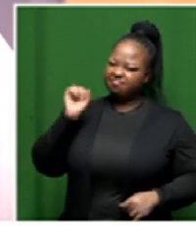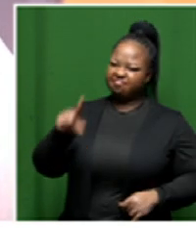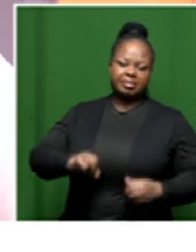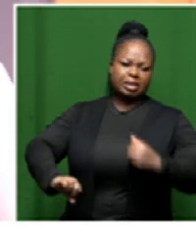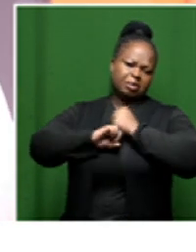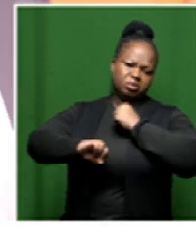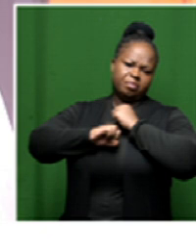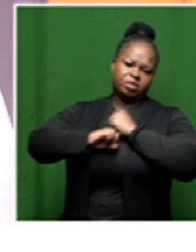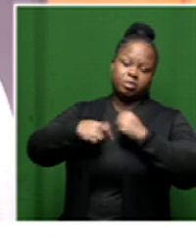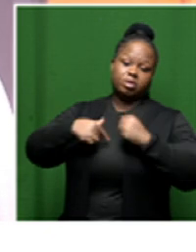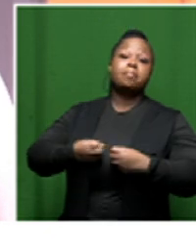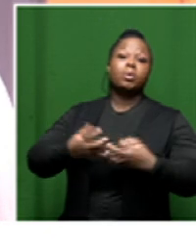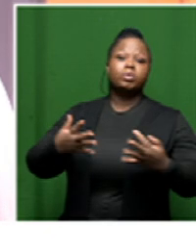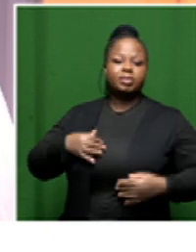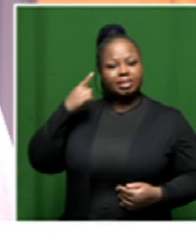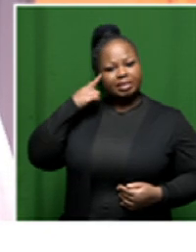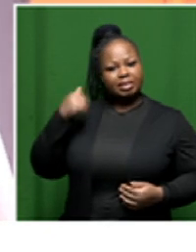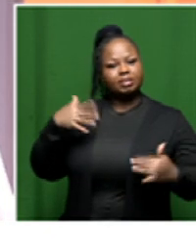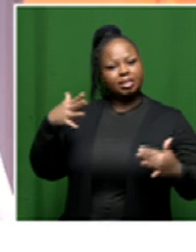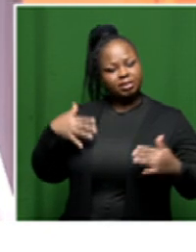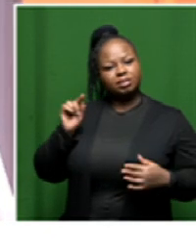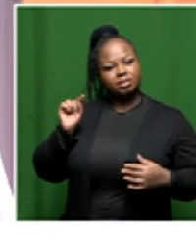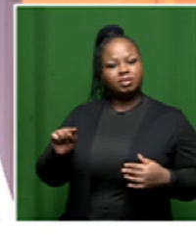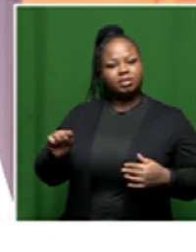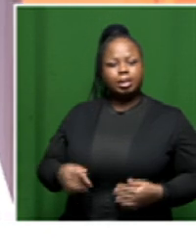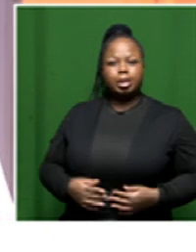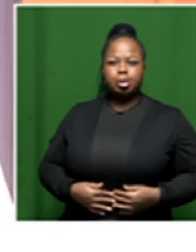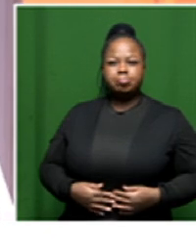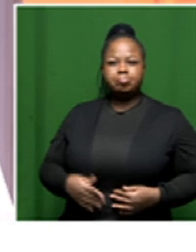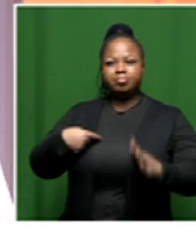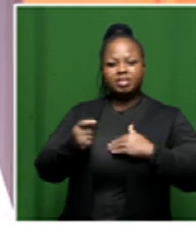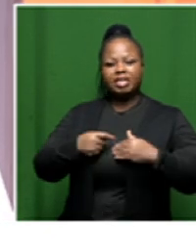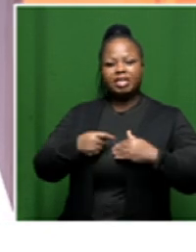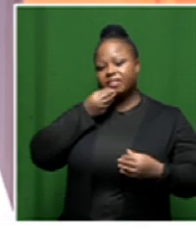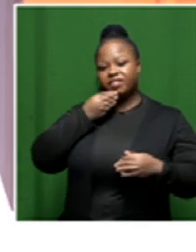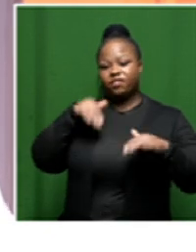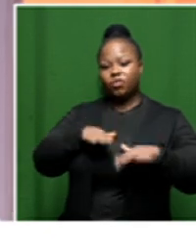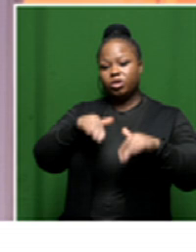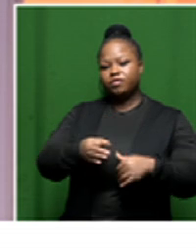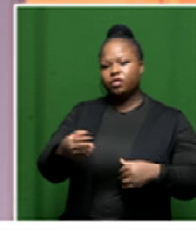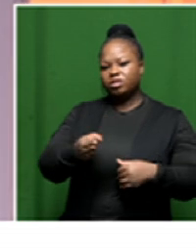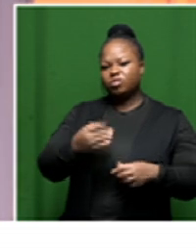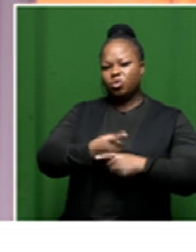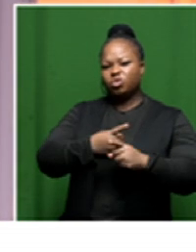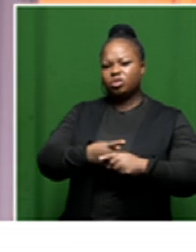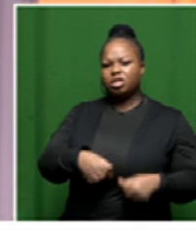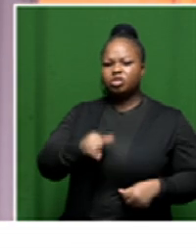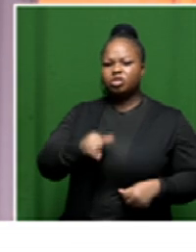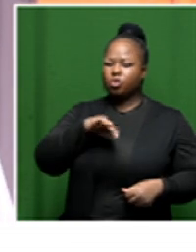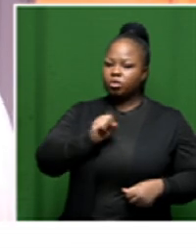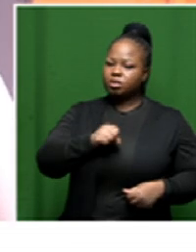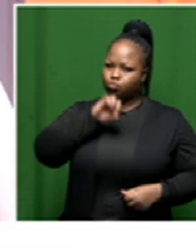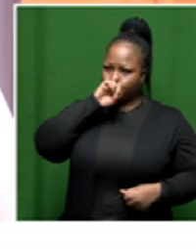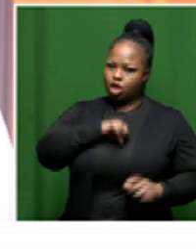give me major support. I think I started doing seafood, selling seafood at Sports Cookout, and they just loved